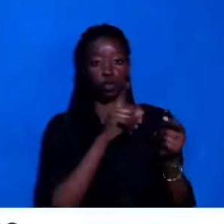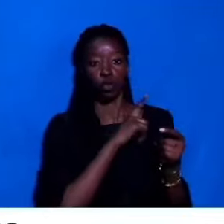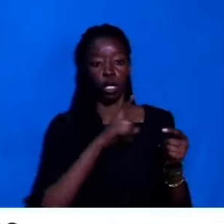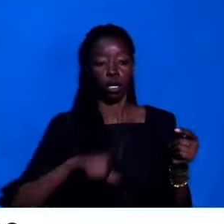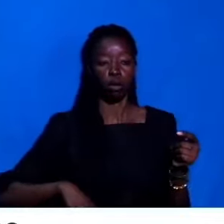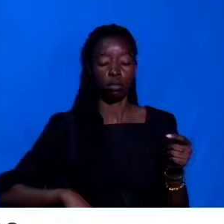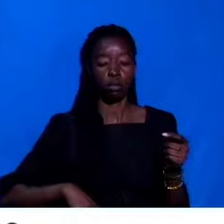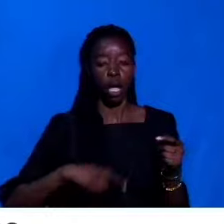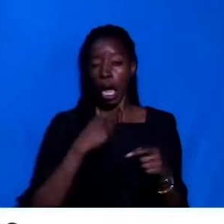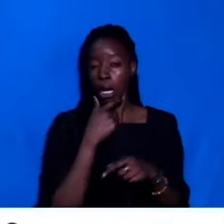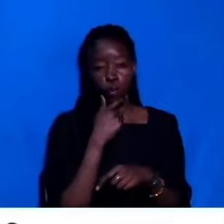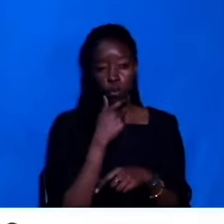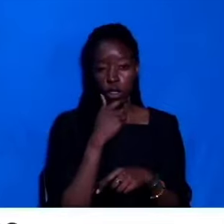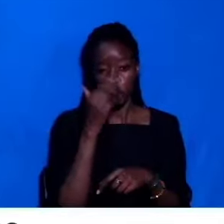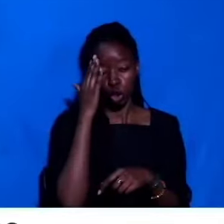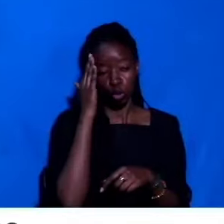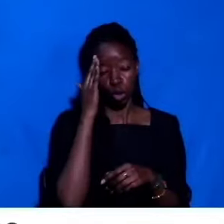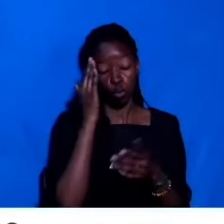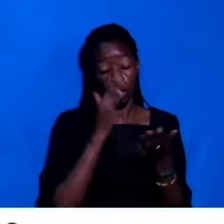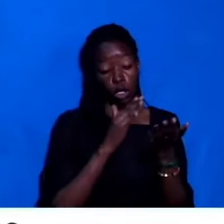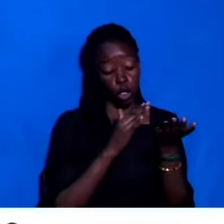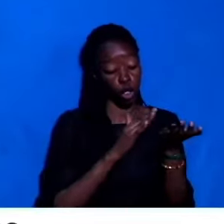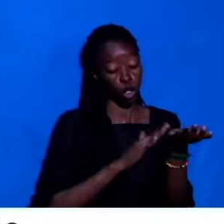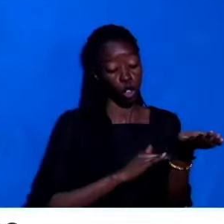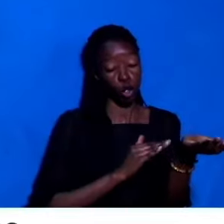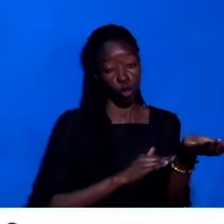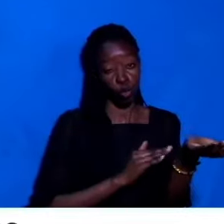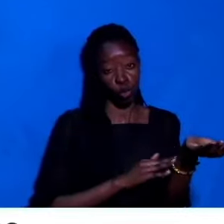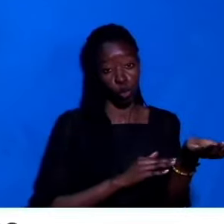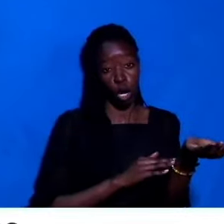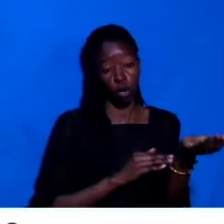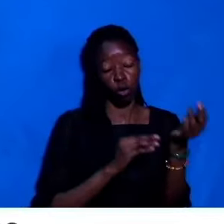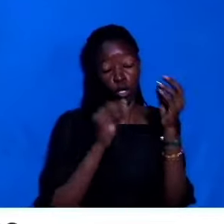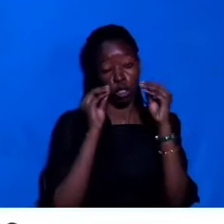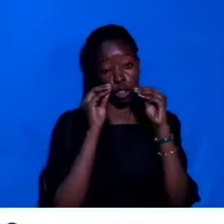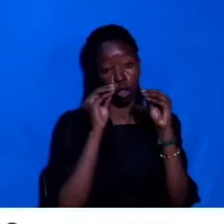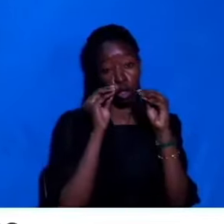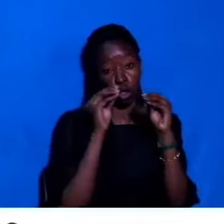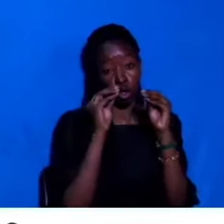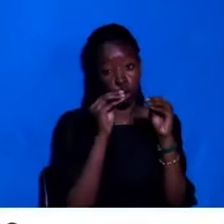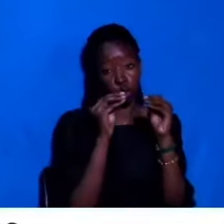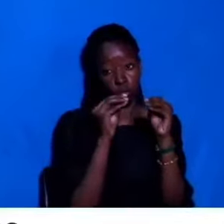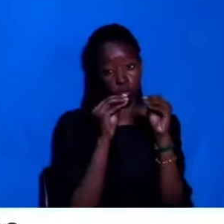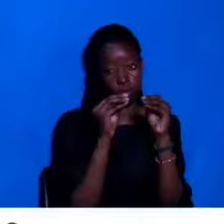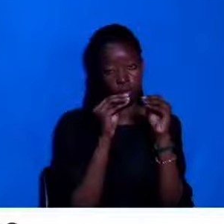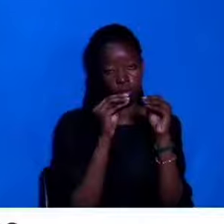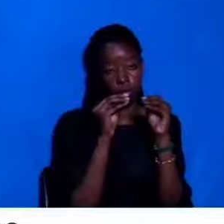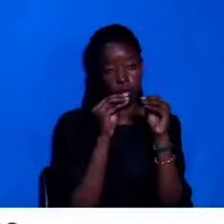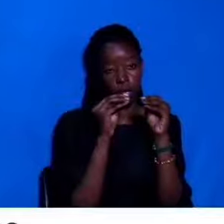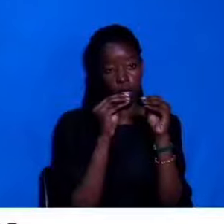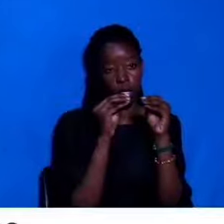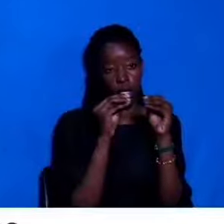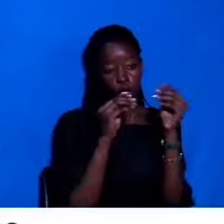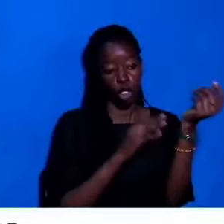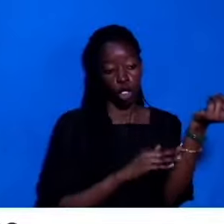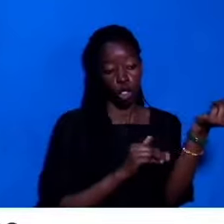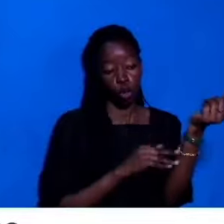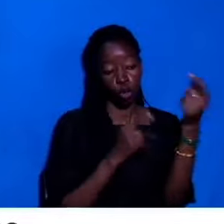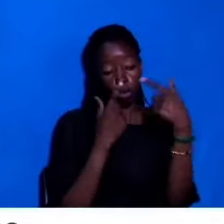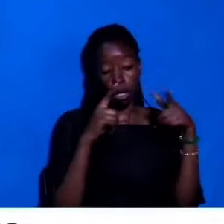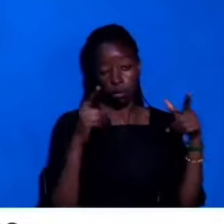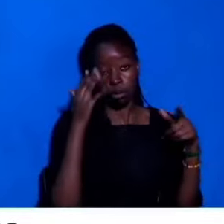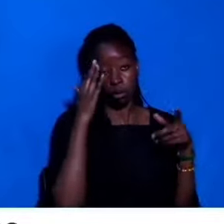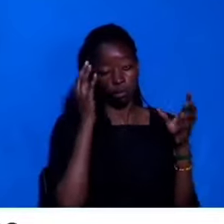Ningewafundisha Kikuyu kidogo. The Kikuyu Bible says, Neke guthukira Jehovah. You know guthuka? If somebody, that sounds like English,